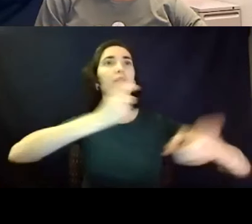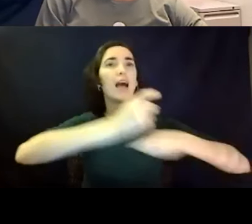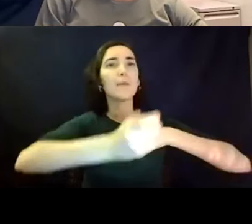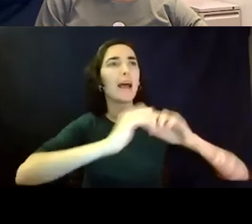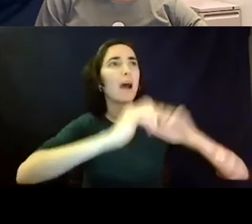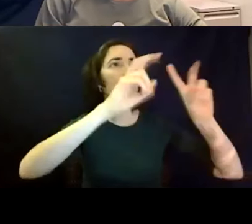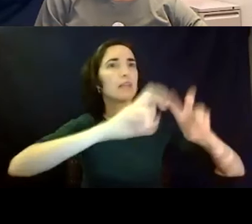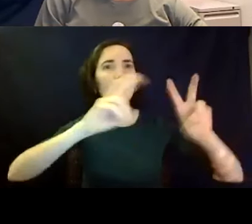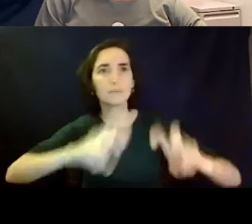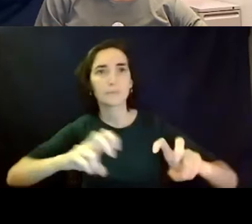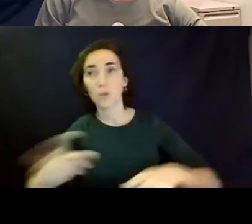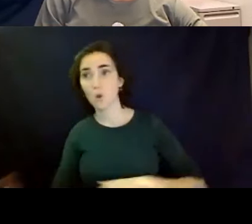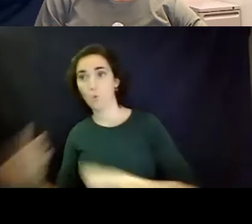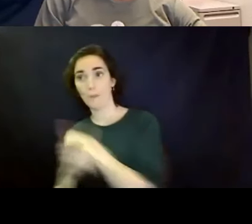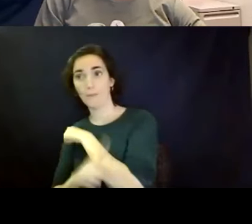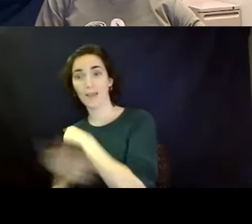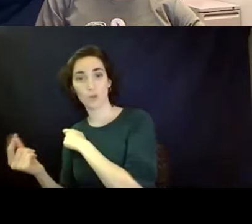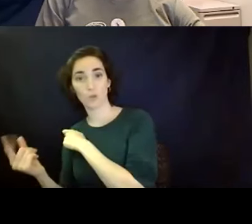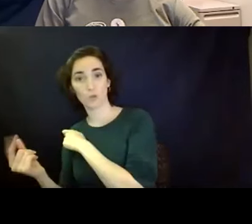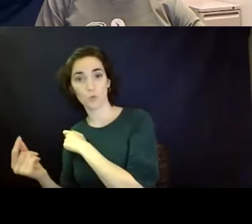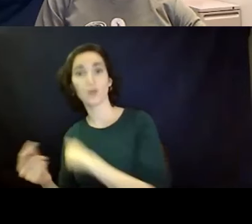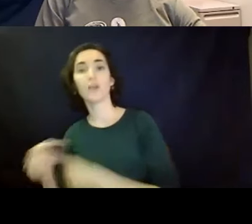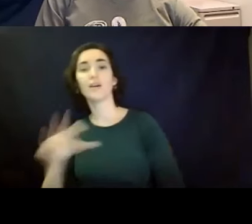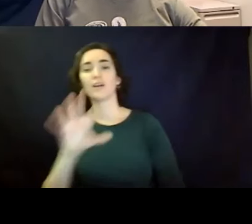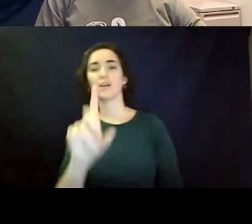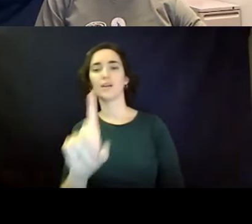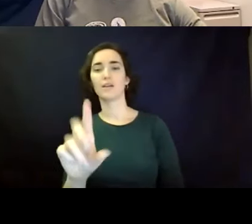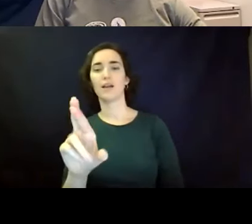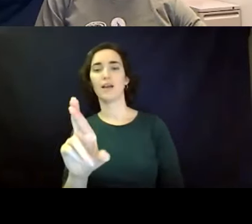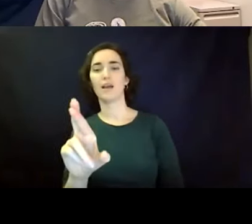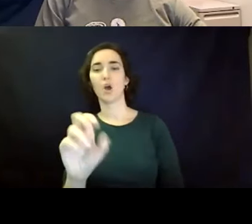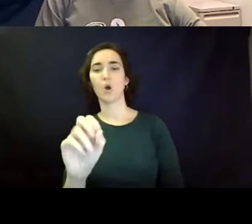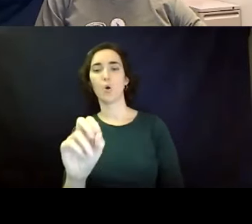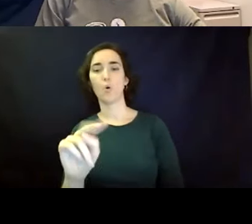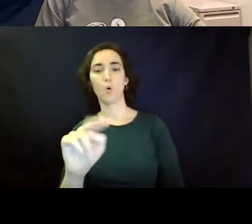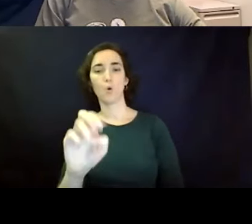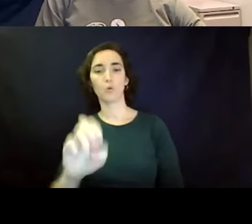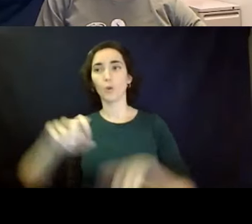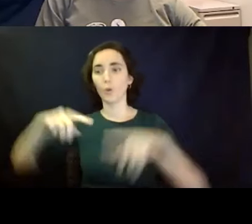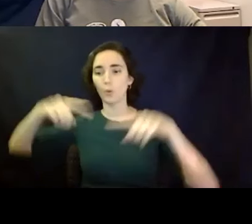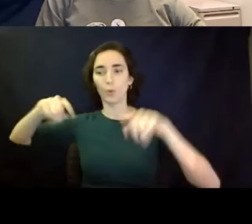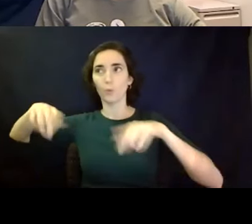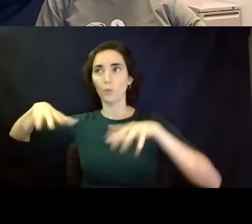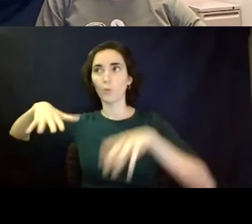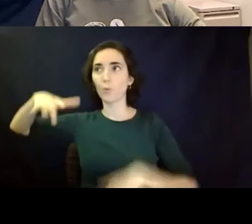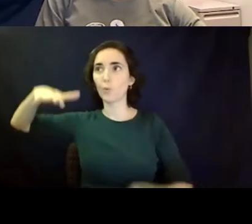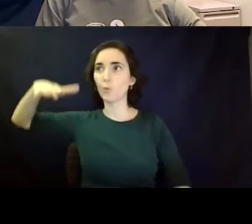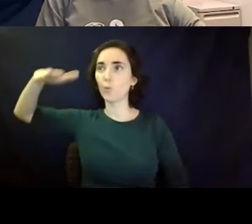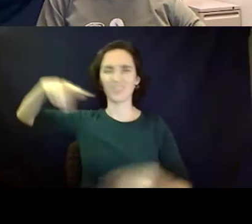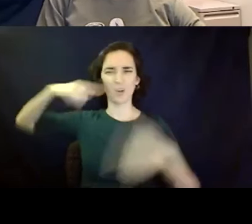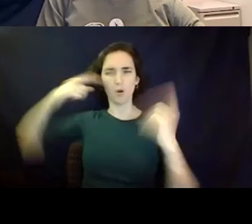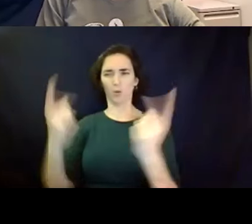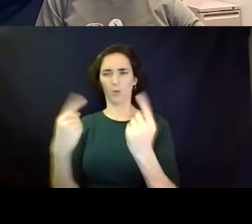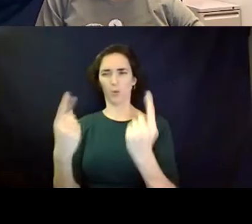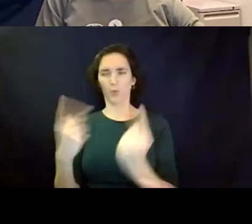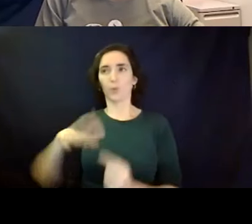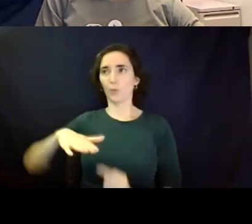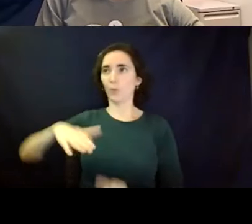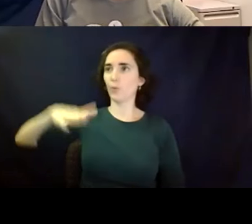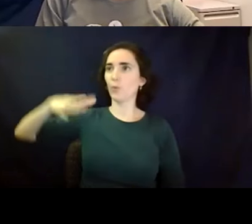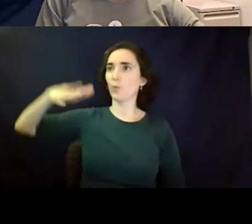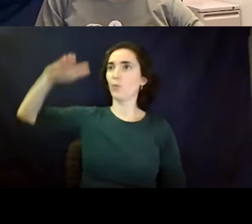see one parish, they went and flew a drone after some flooding, and so people want to get home and know if their